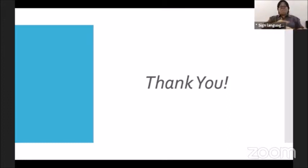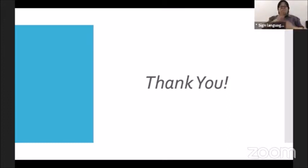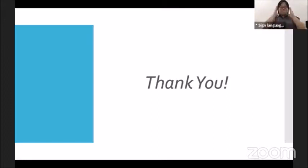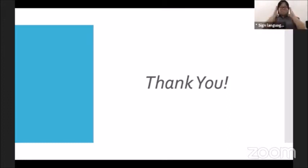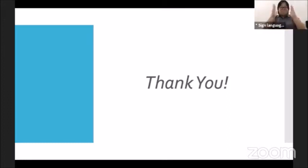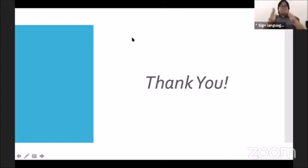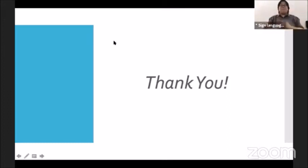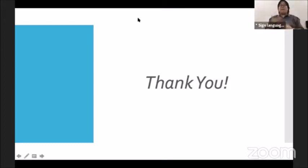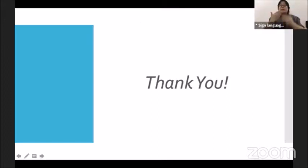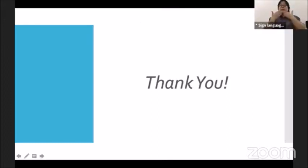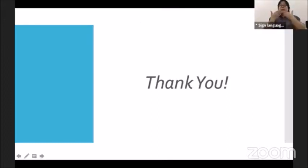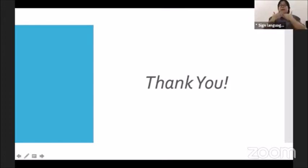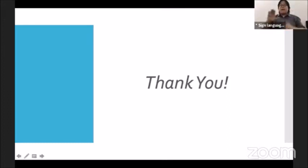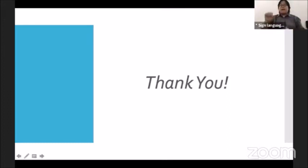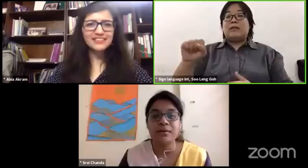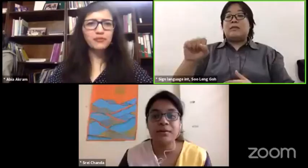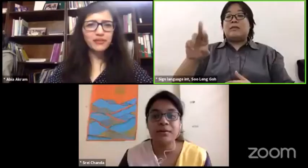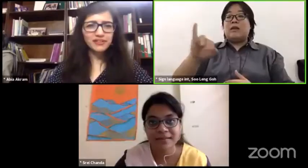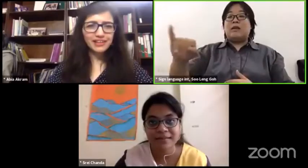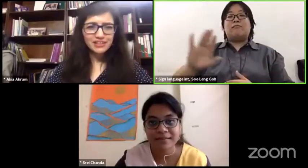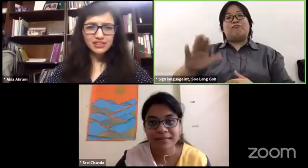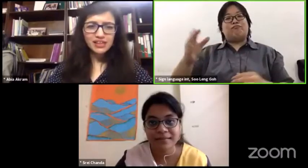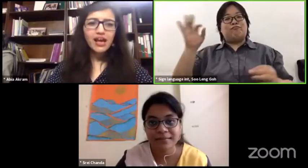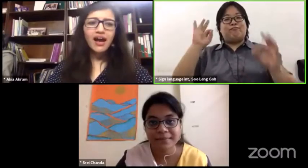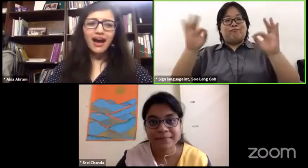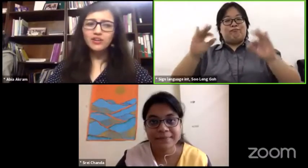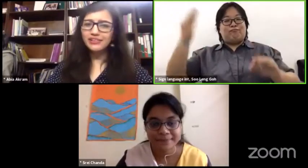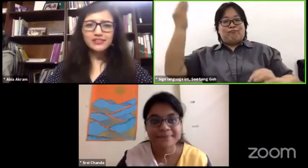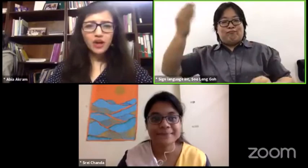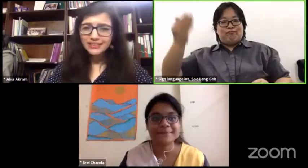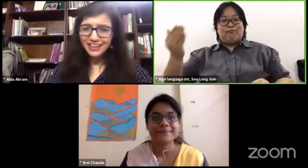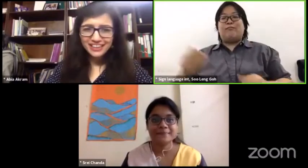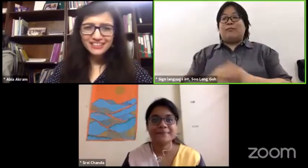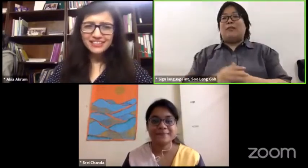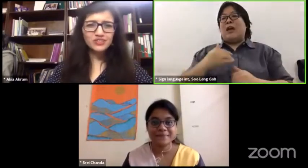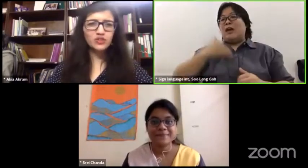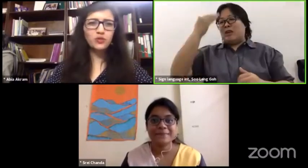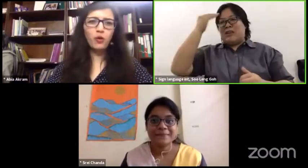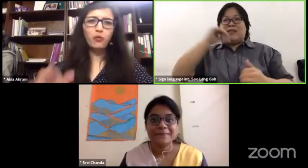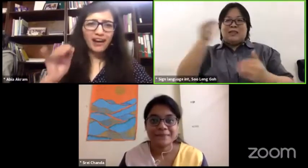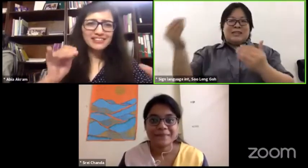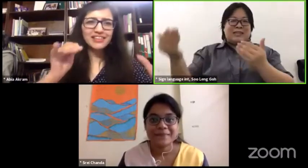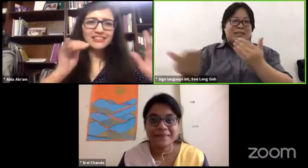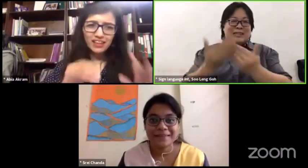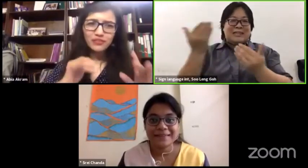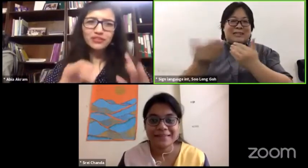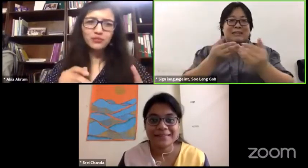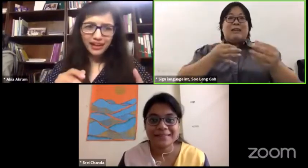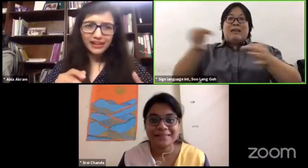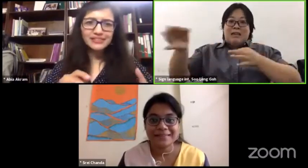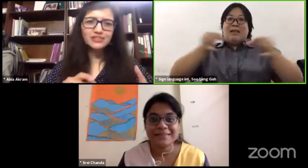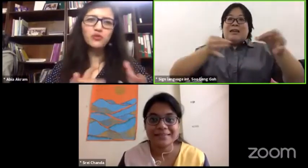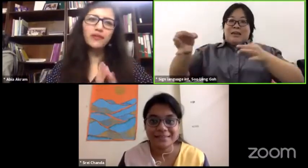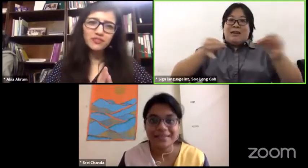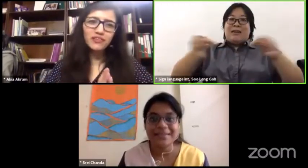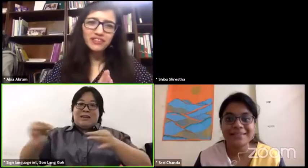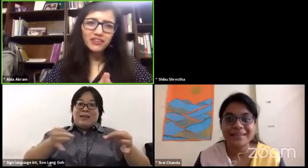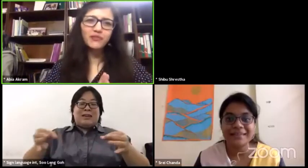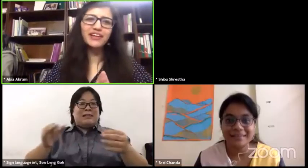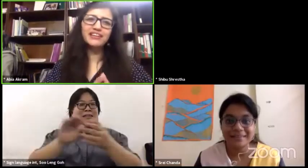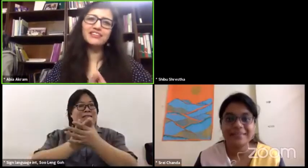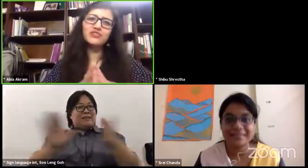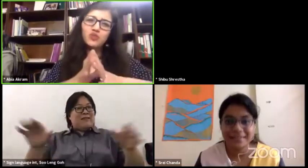much, Yeshanda, for your excellent presentation. I know it's not easy to provide the safe space to persons